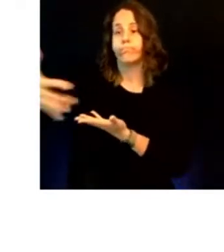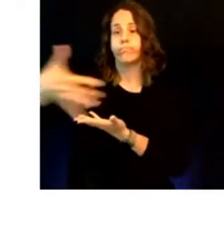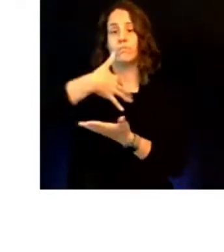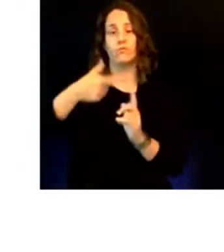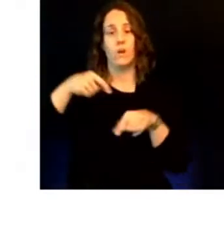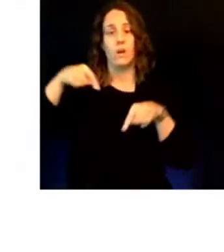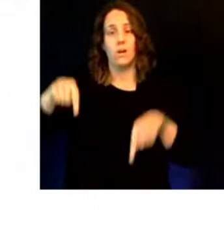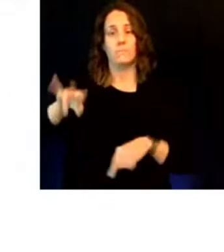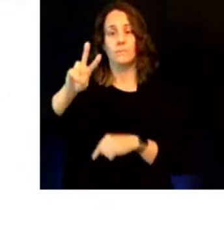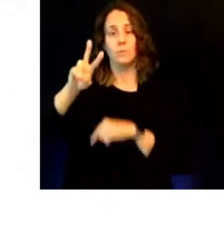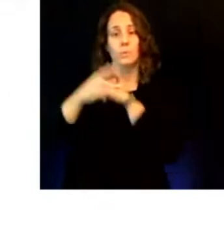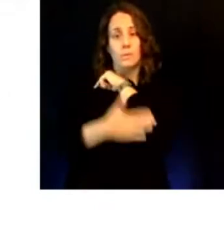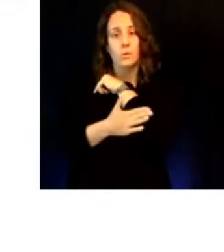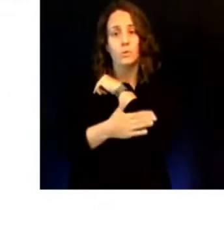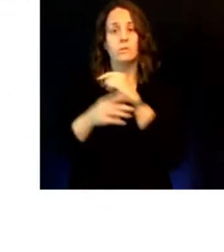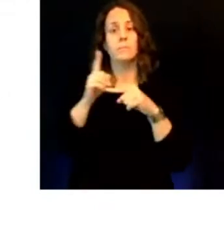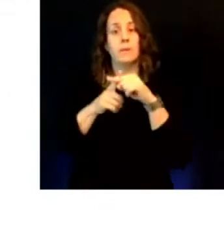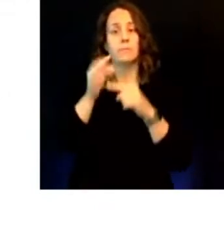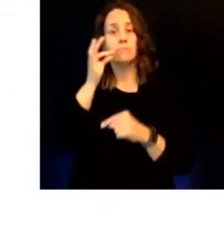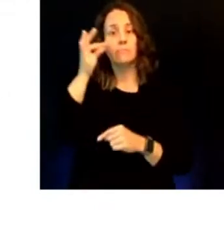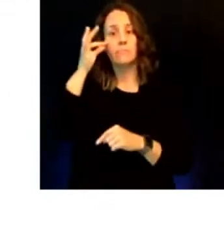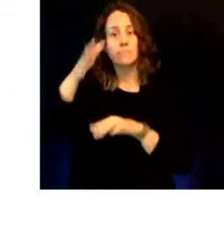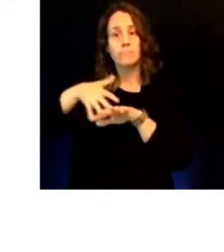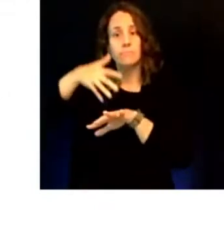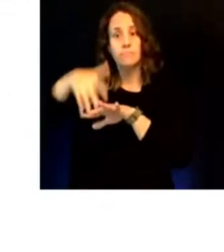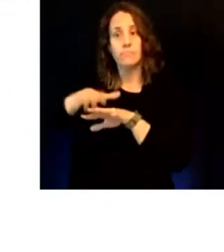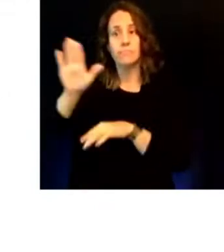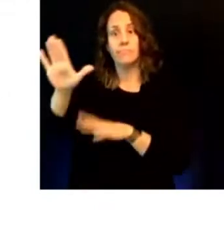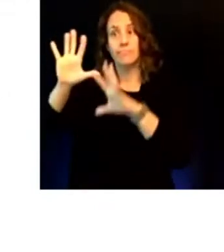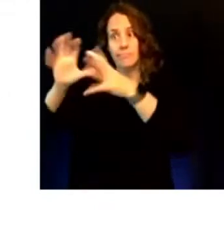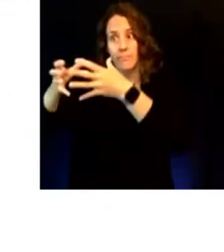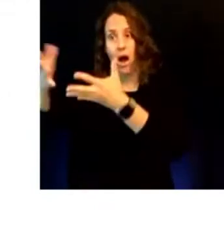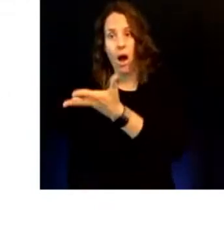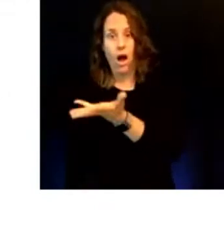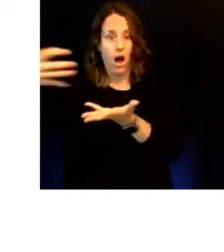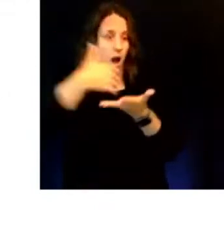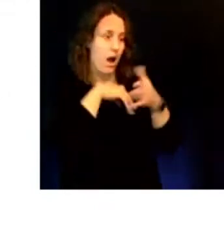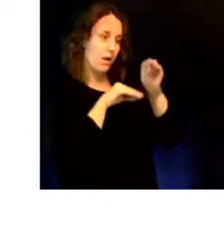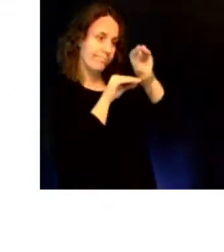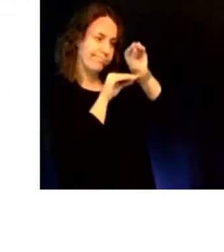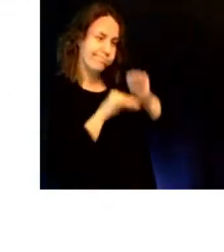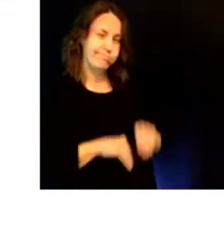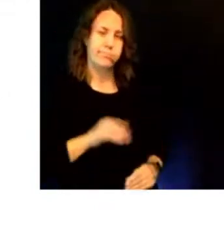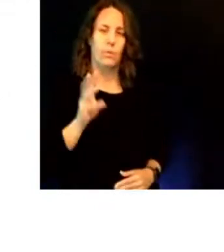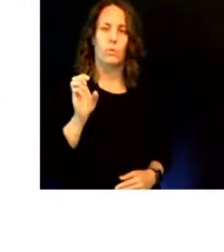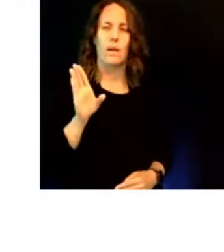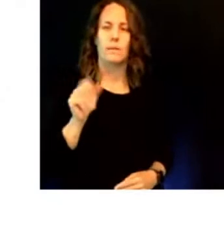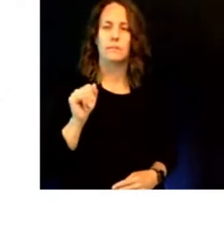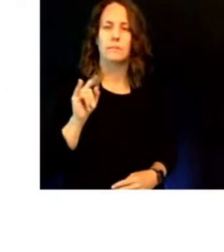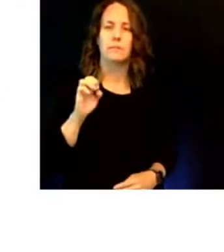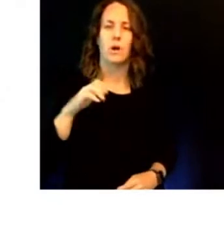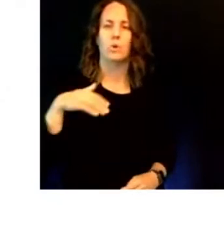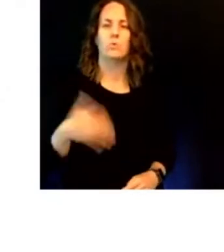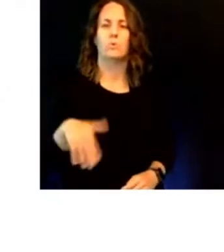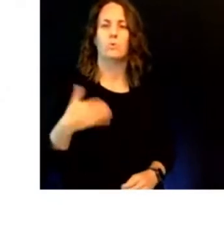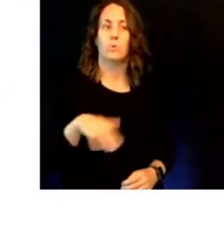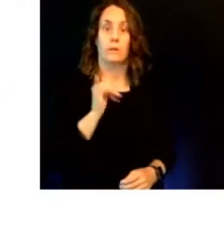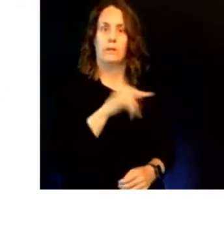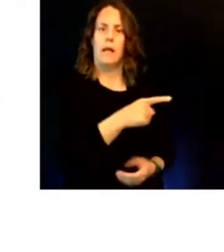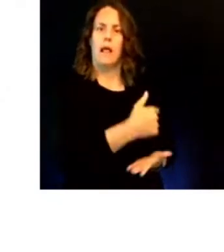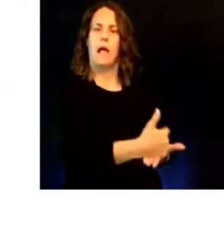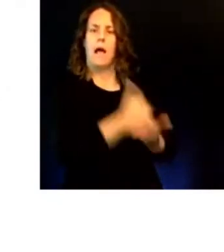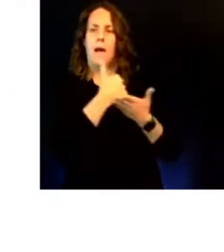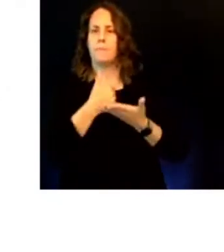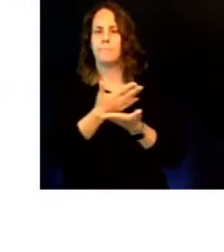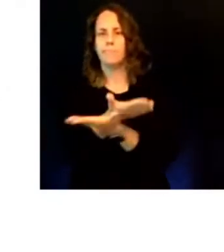hope these new data and the data enhancements to our existing visualizations really help to illustrate where we are in the